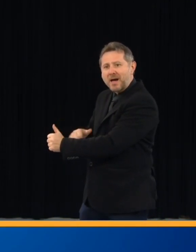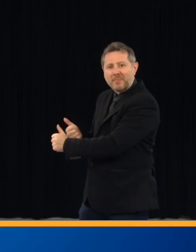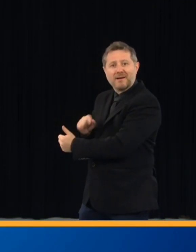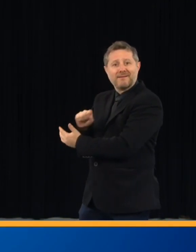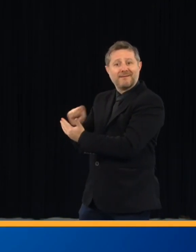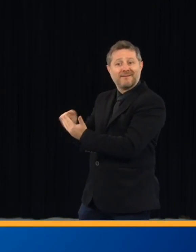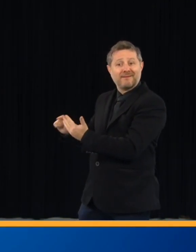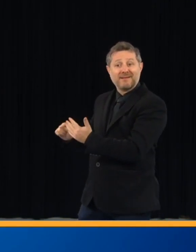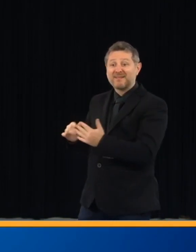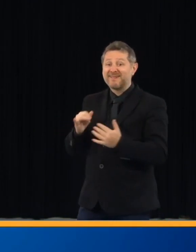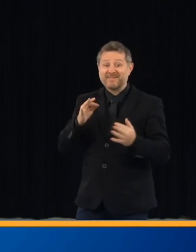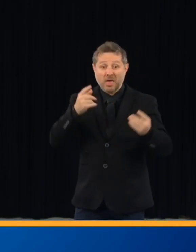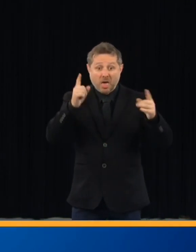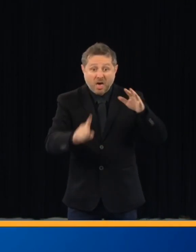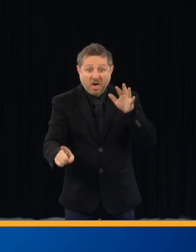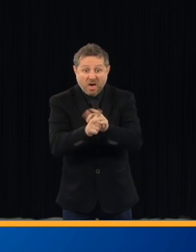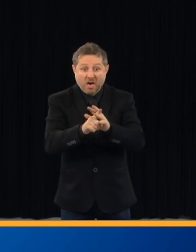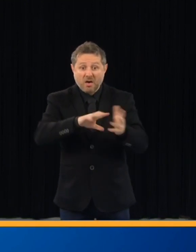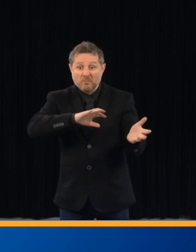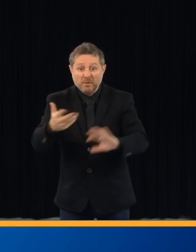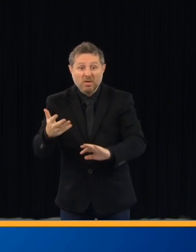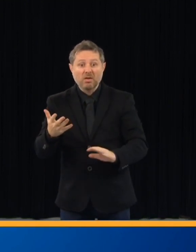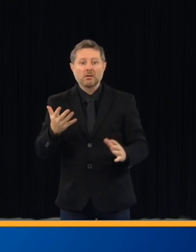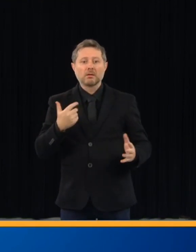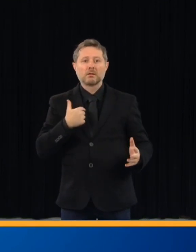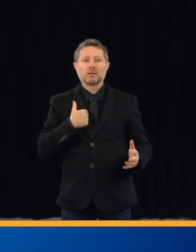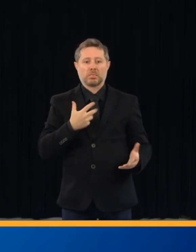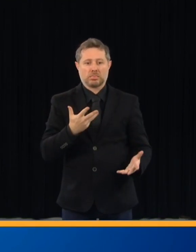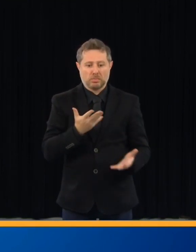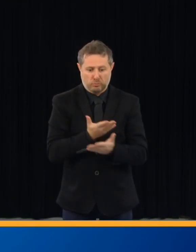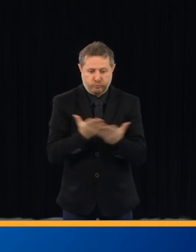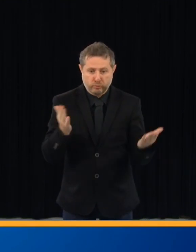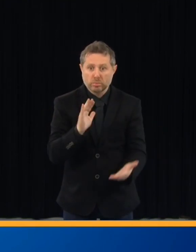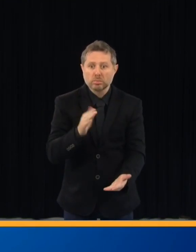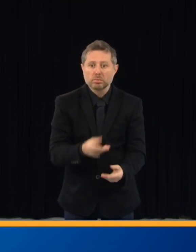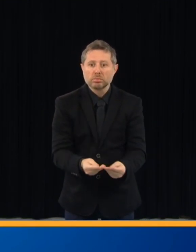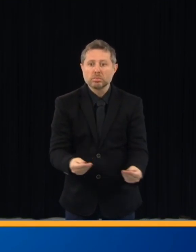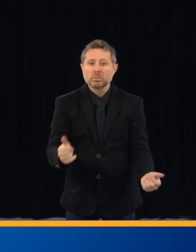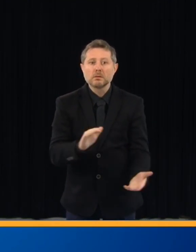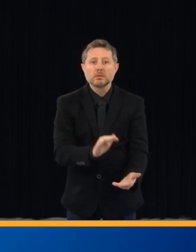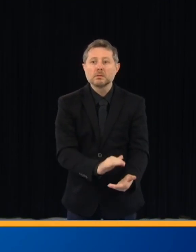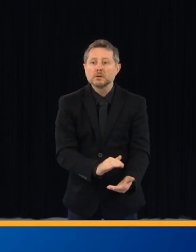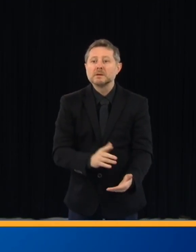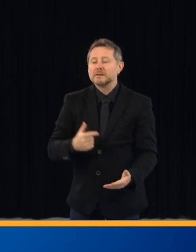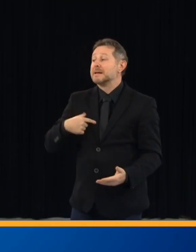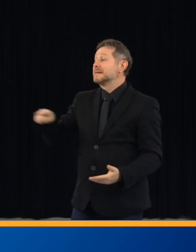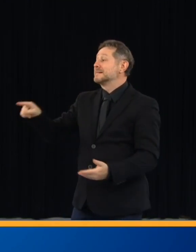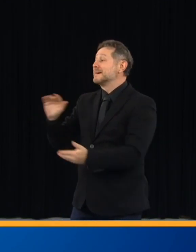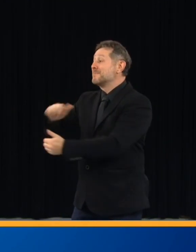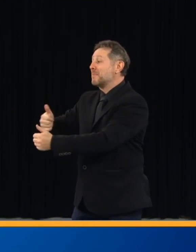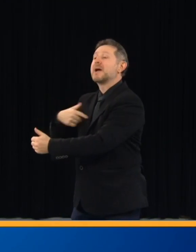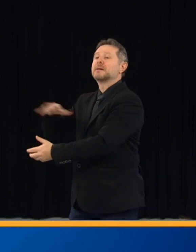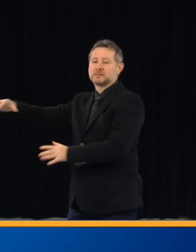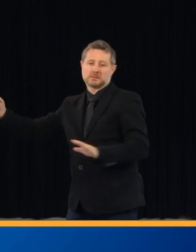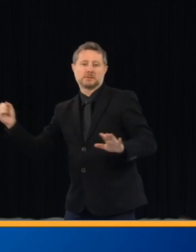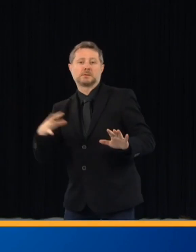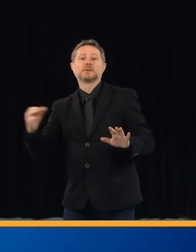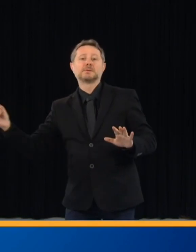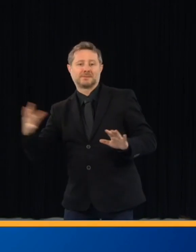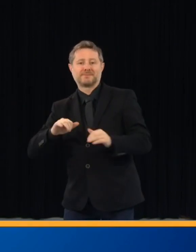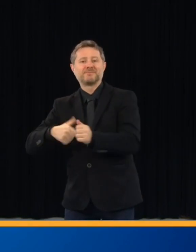to shove, will put us in fairly good shape. I don't want to say